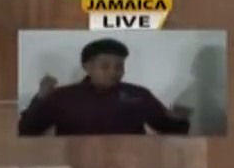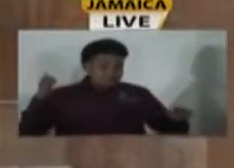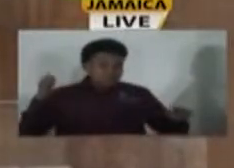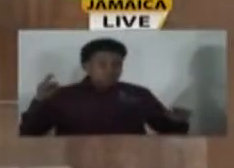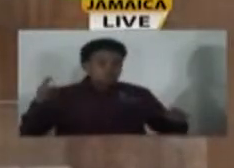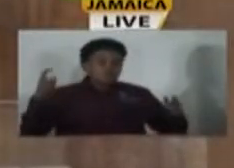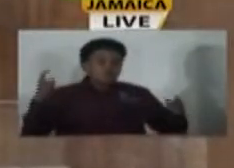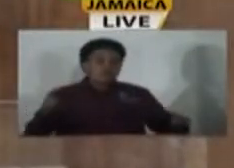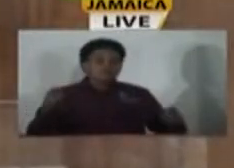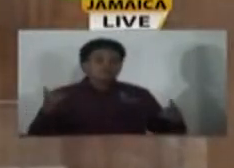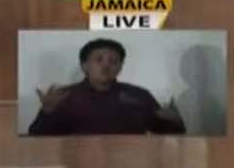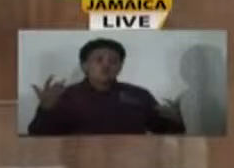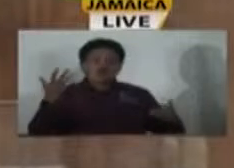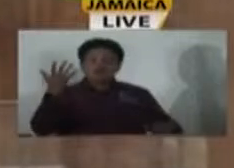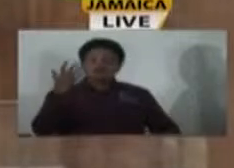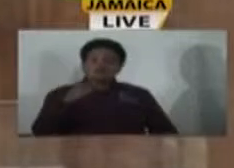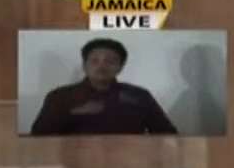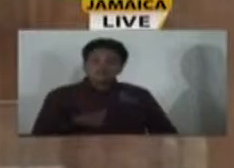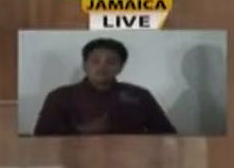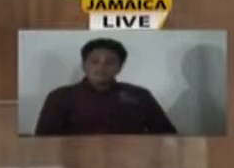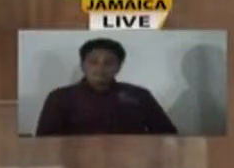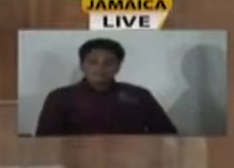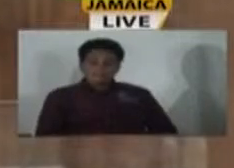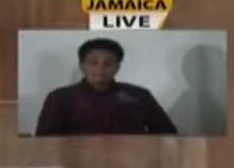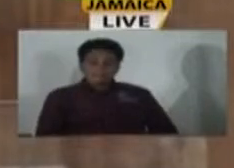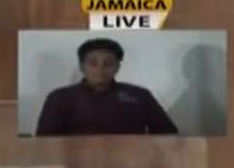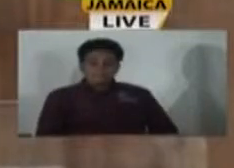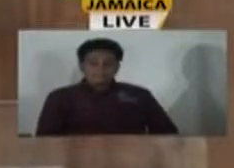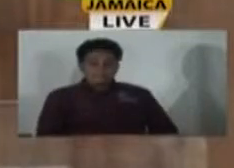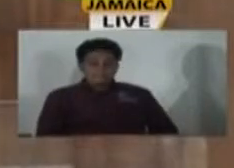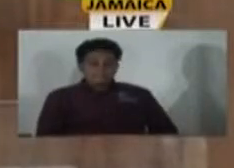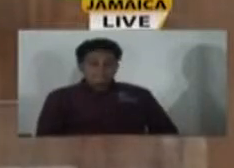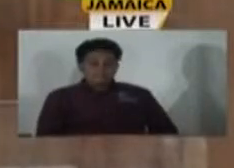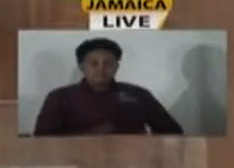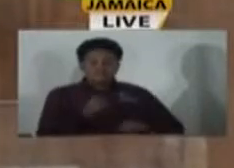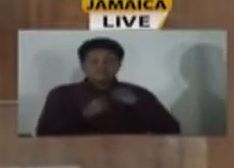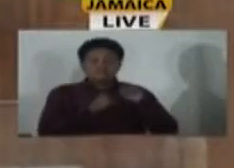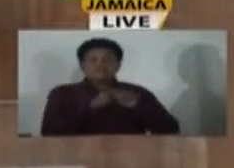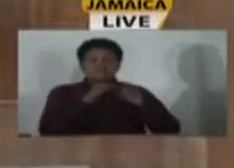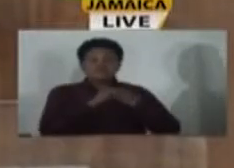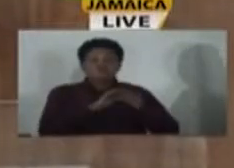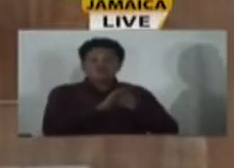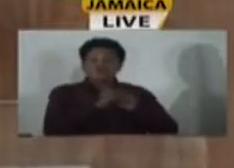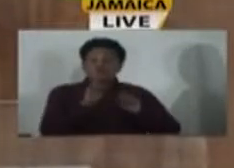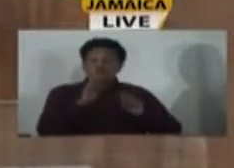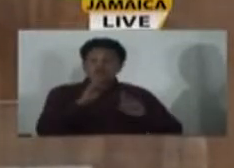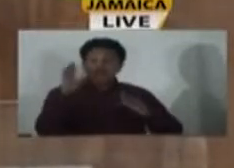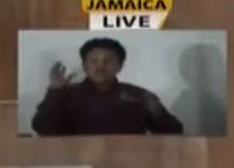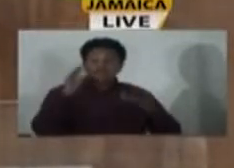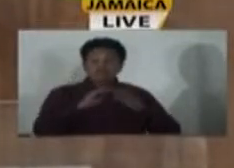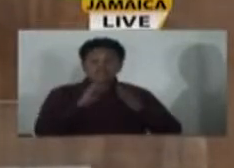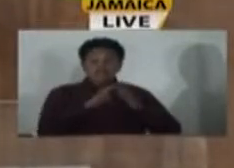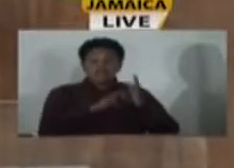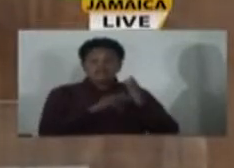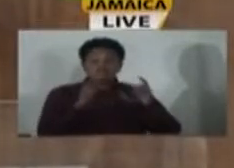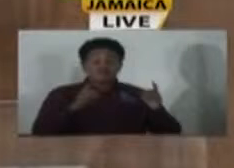taken place, because a year into a pandemic where the entire regulatory framework in